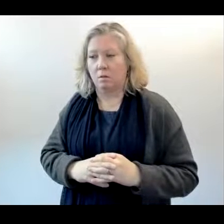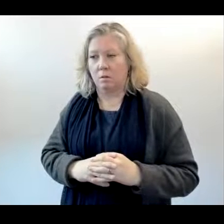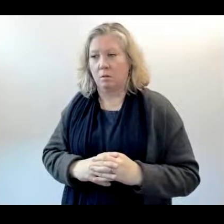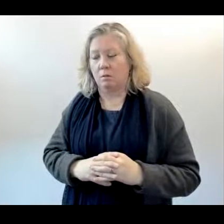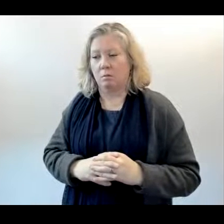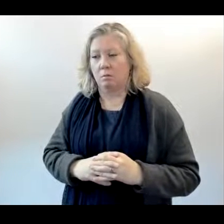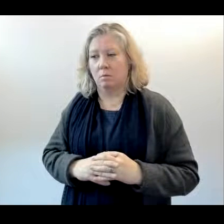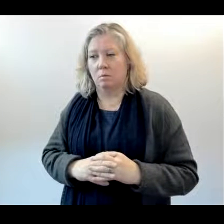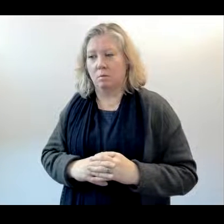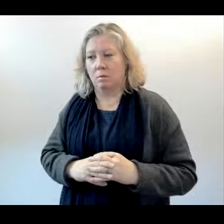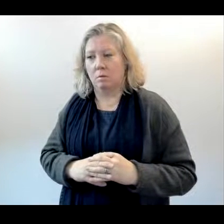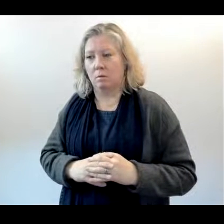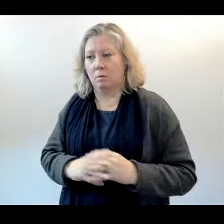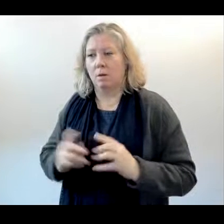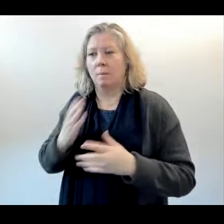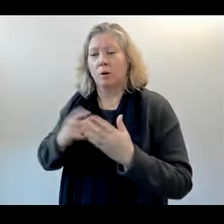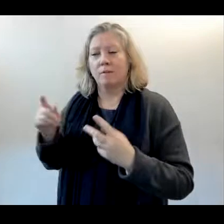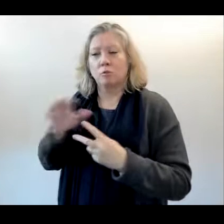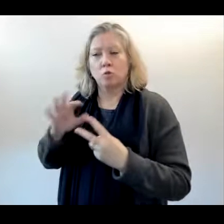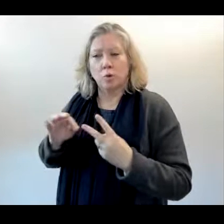Neighborhood application.